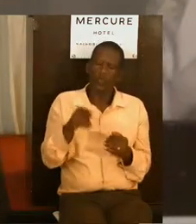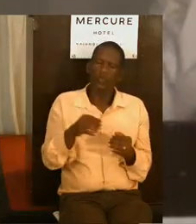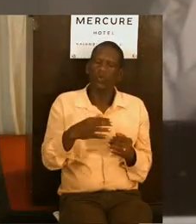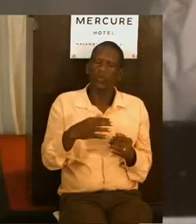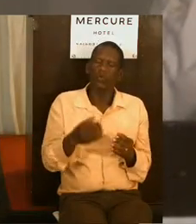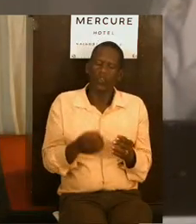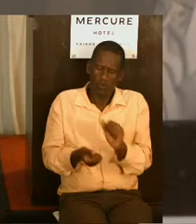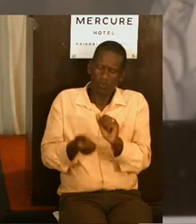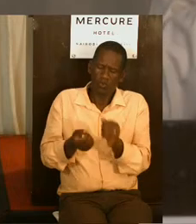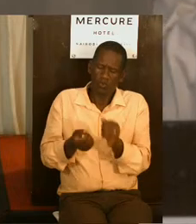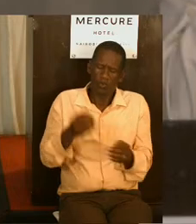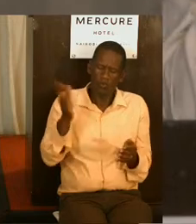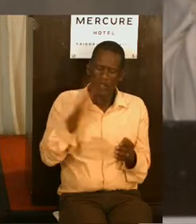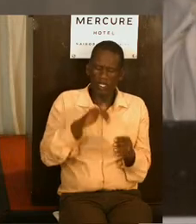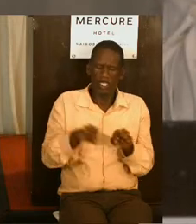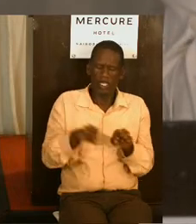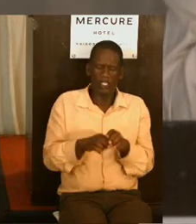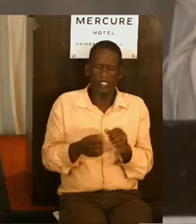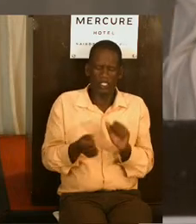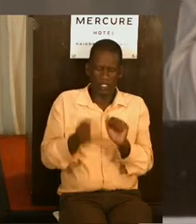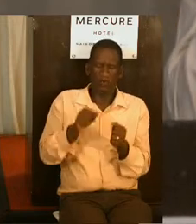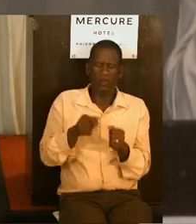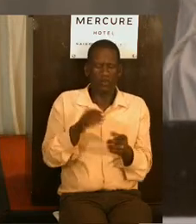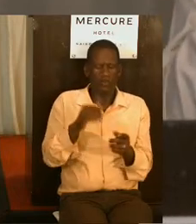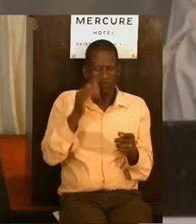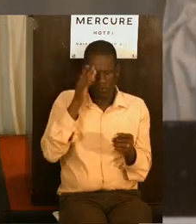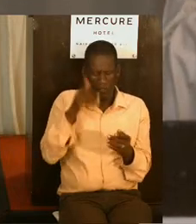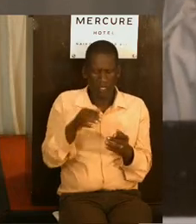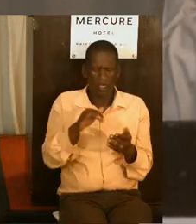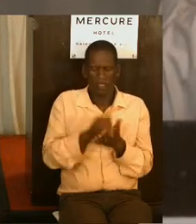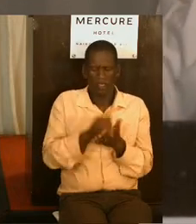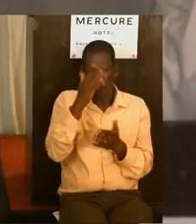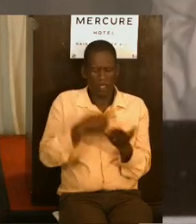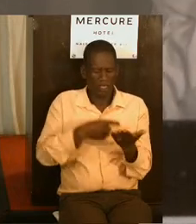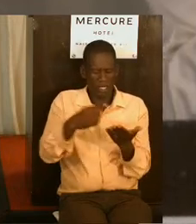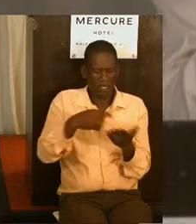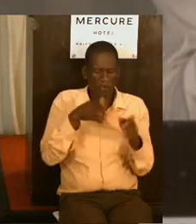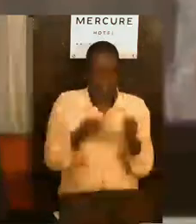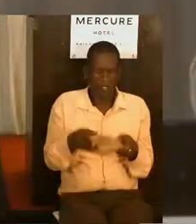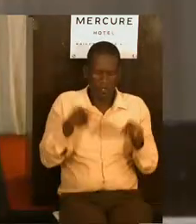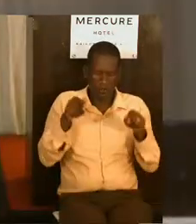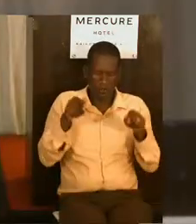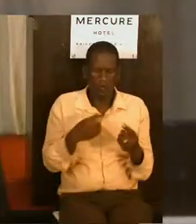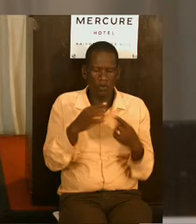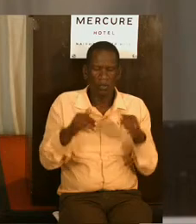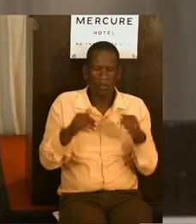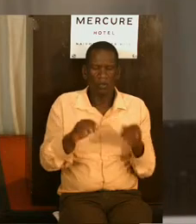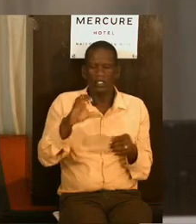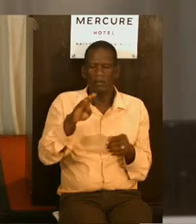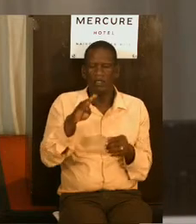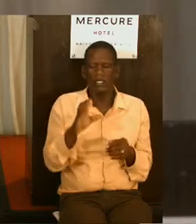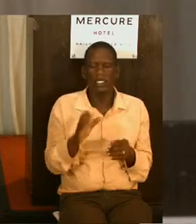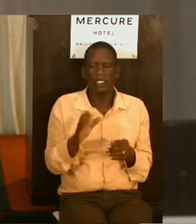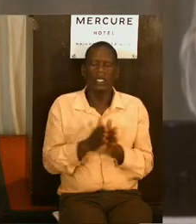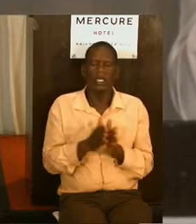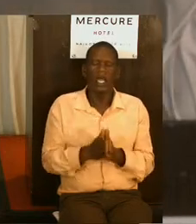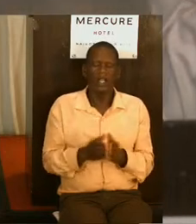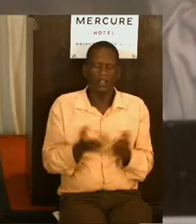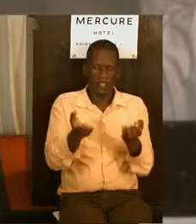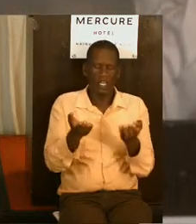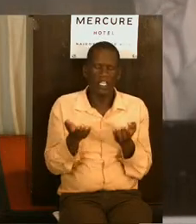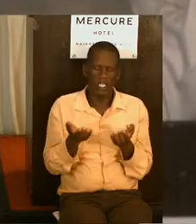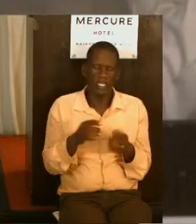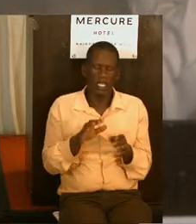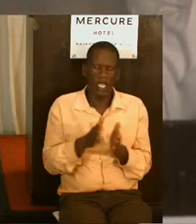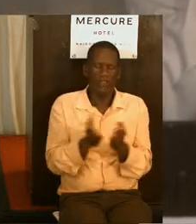transform do you realize and that's why quite a discussions and the need